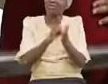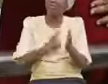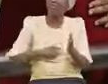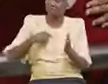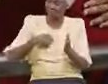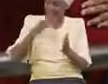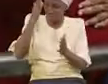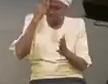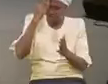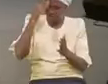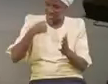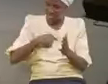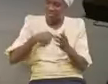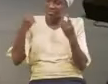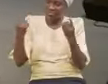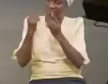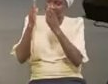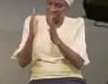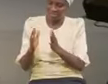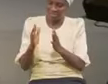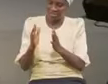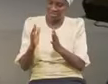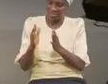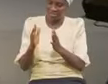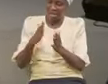Apoto mwenye benadi. Nouveau lai mwenye blene.